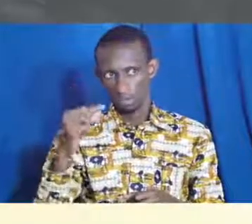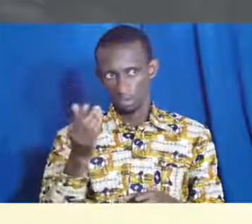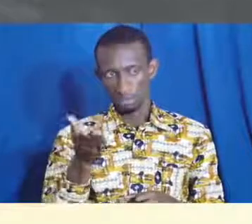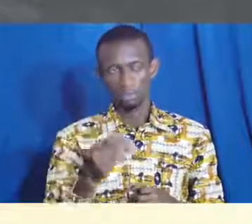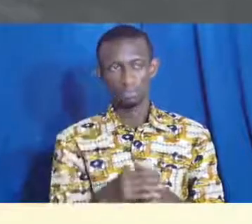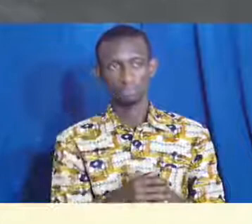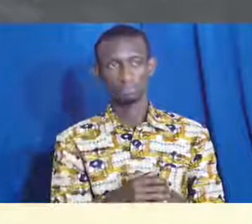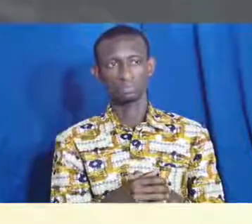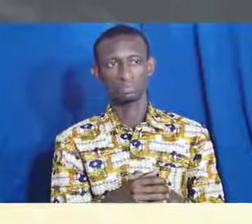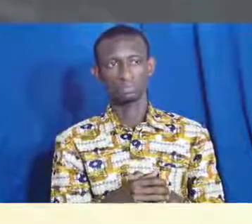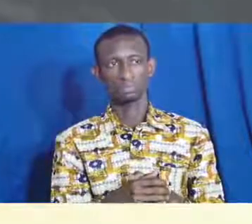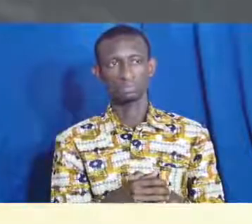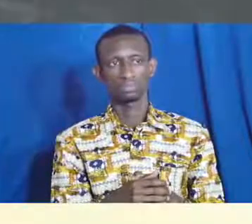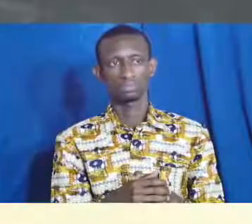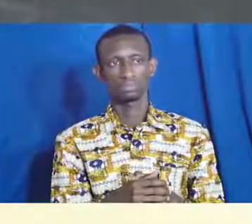you have